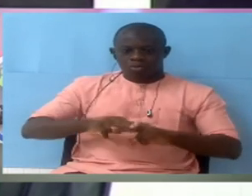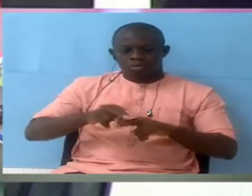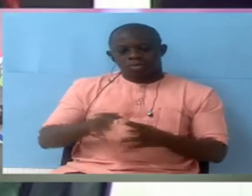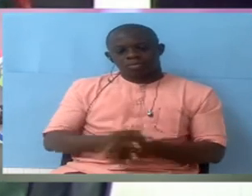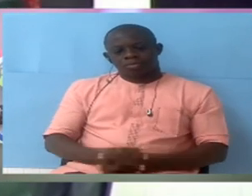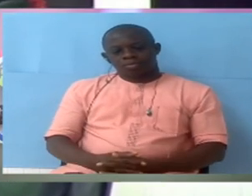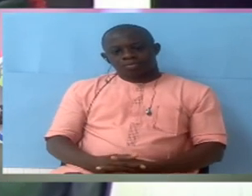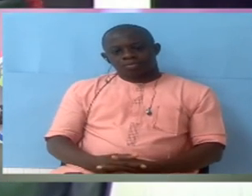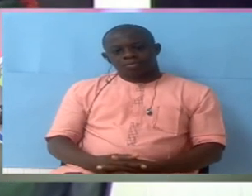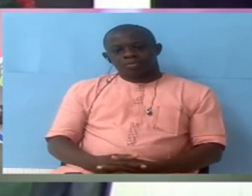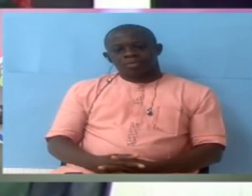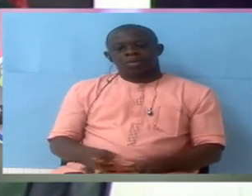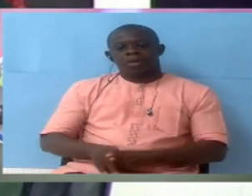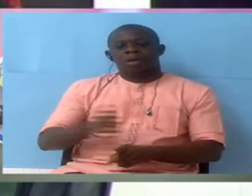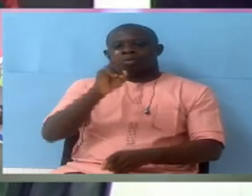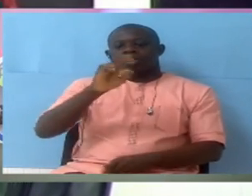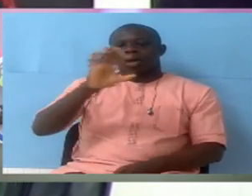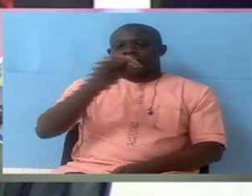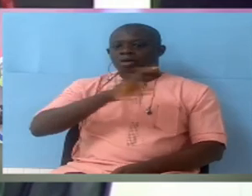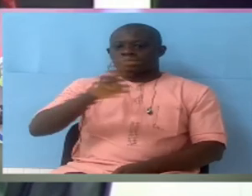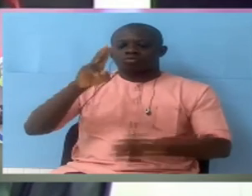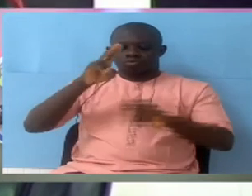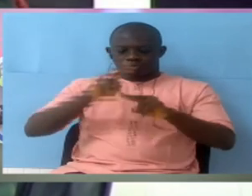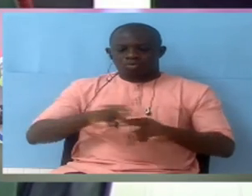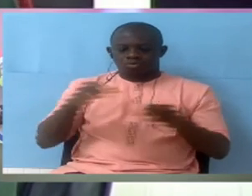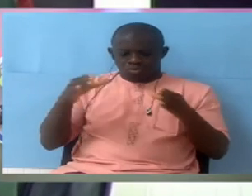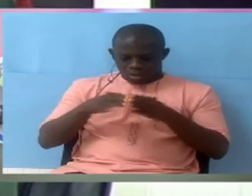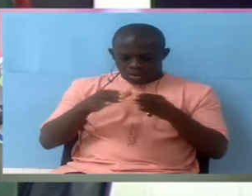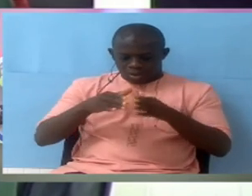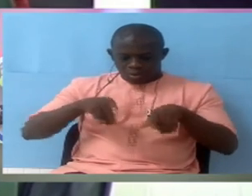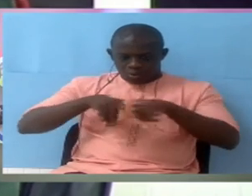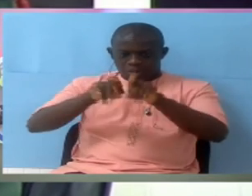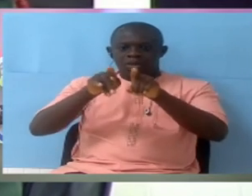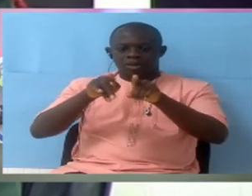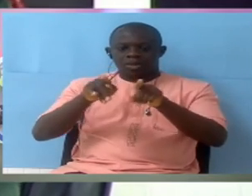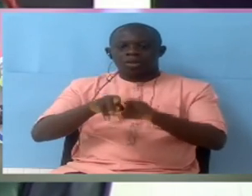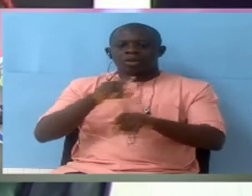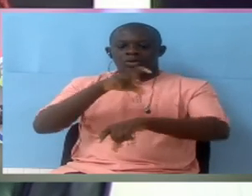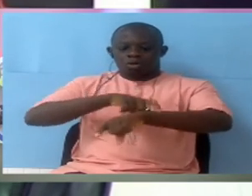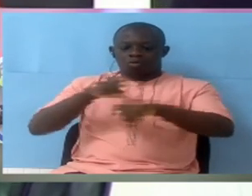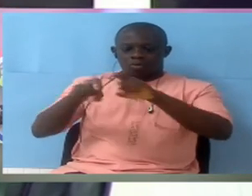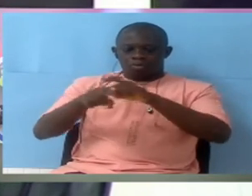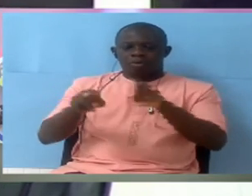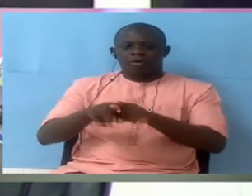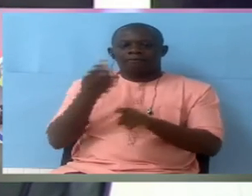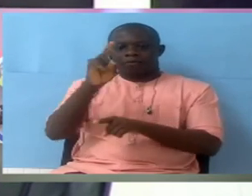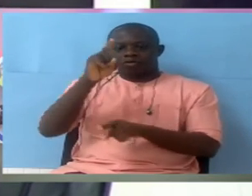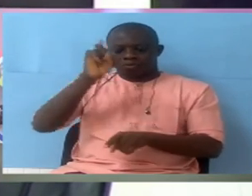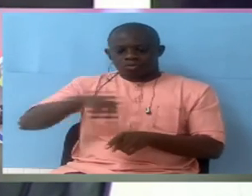talk. But I cannot sit with the cough. I first have to kneel down. Why mulu ma talk?